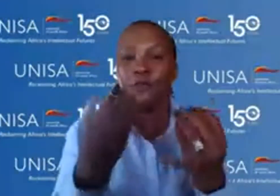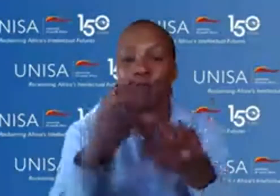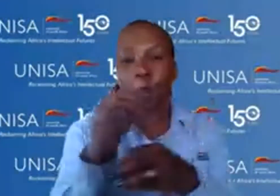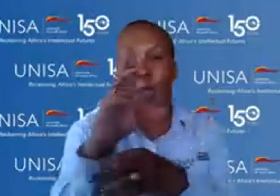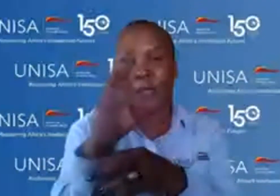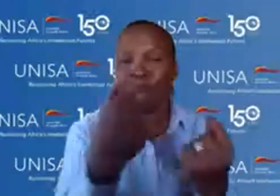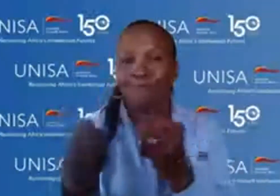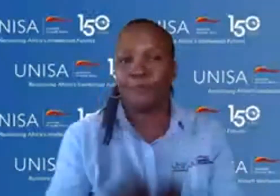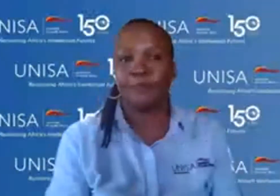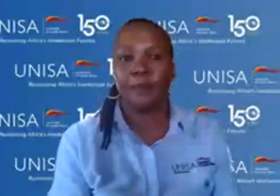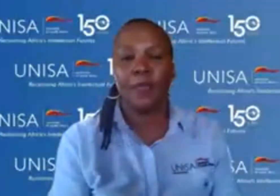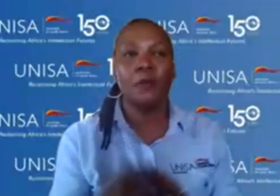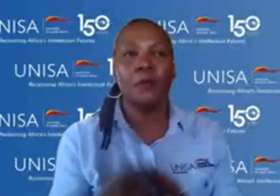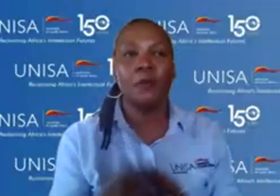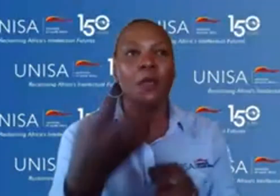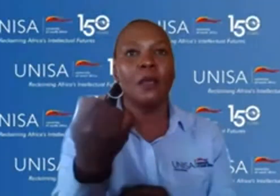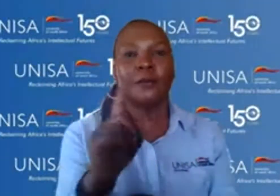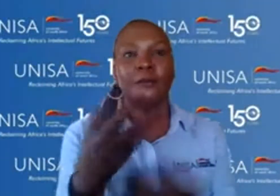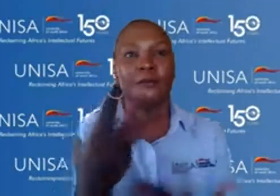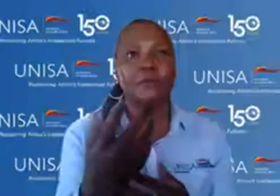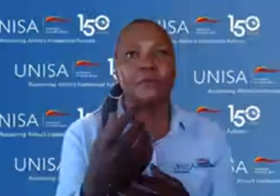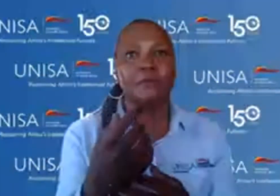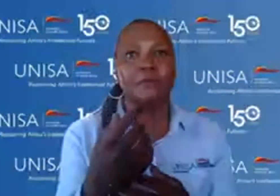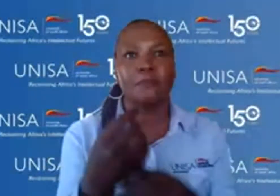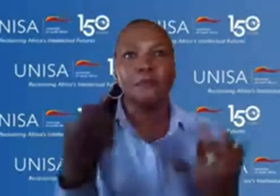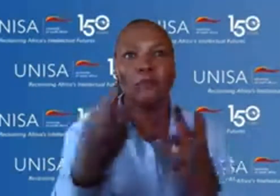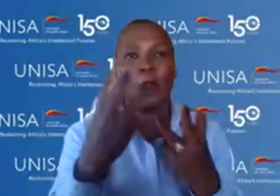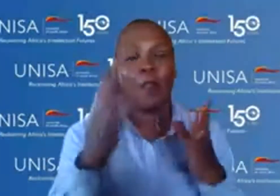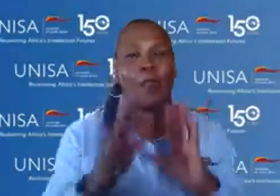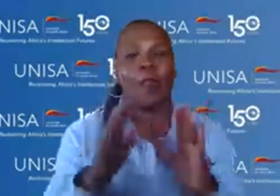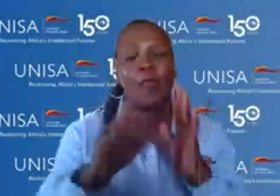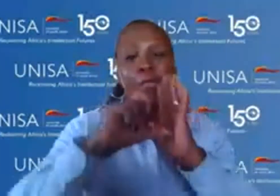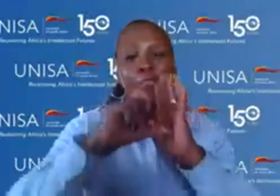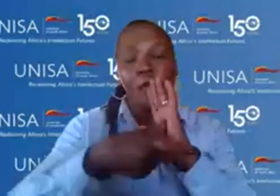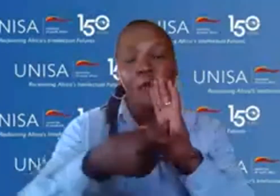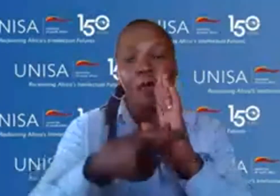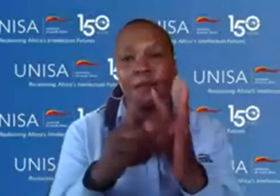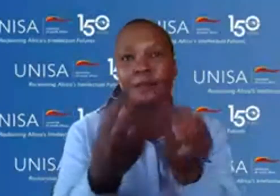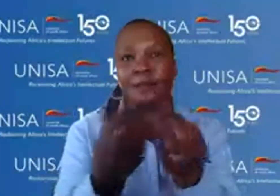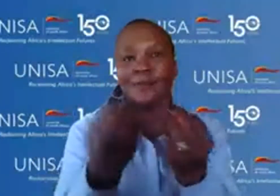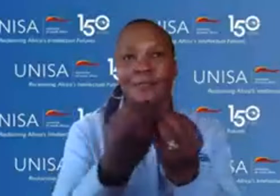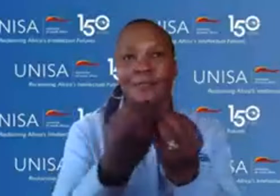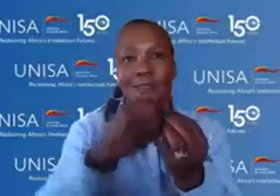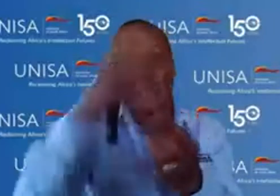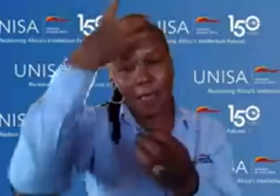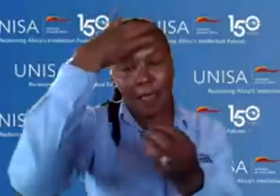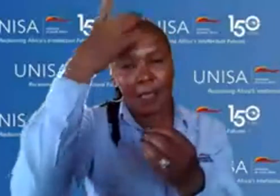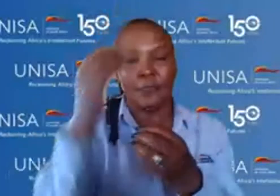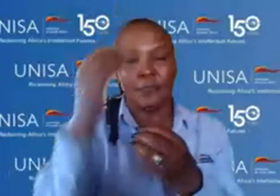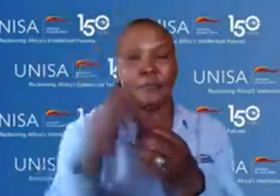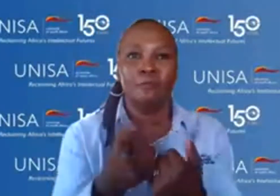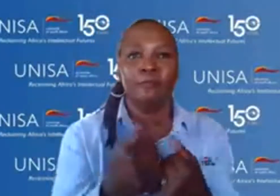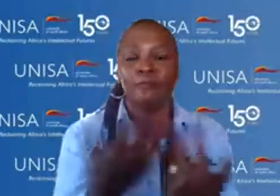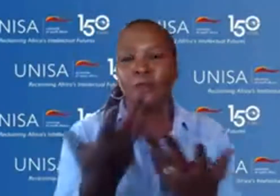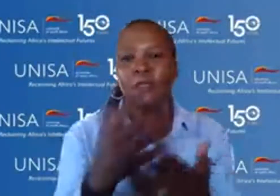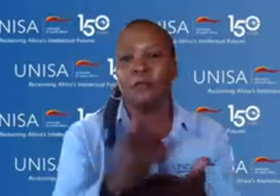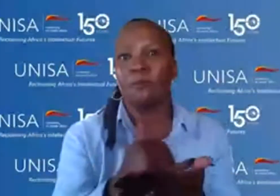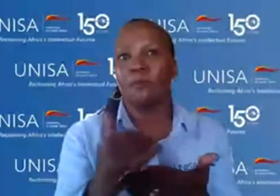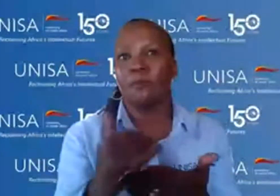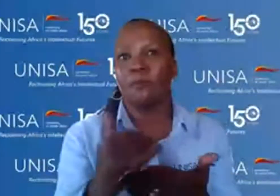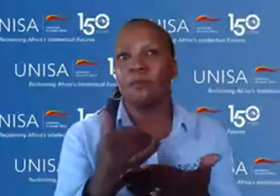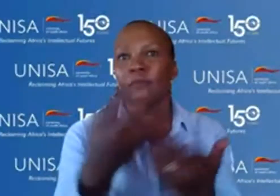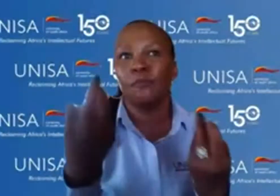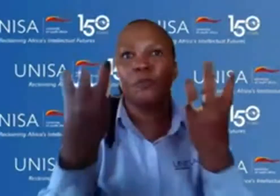We have for people with physical disabilities, we have things like head mouse. This is people that do not have the use of their